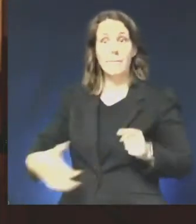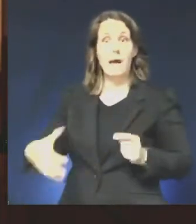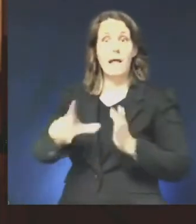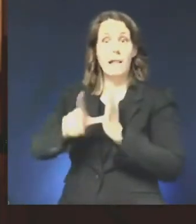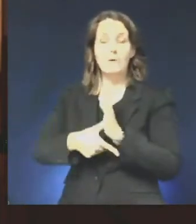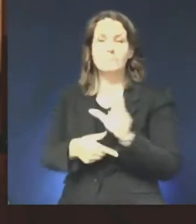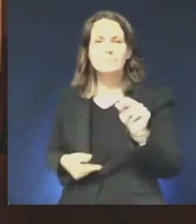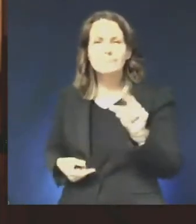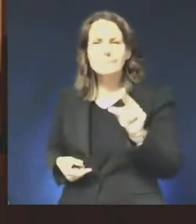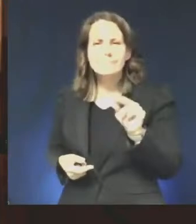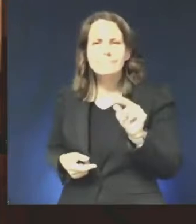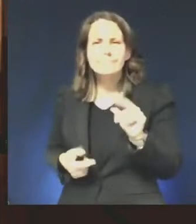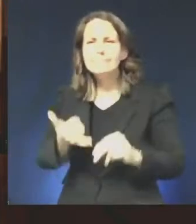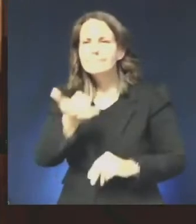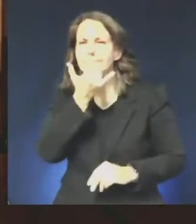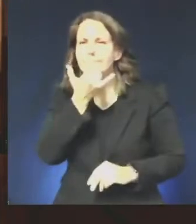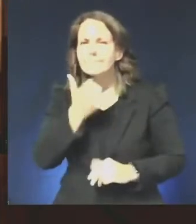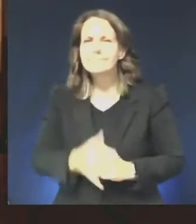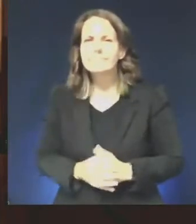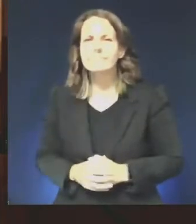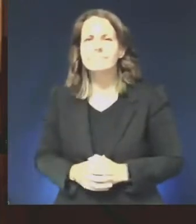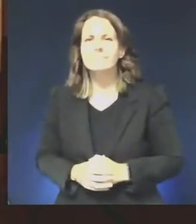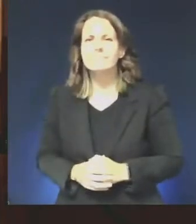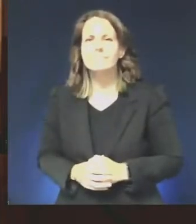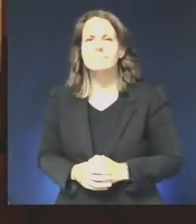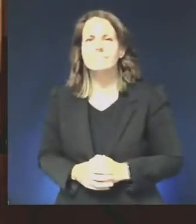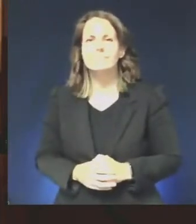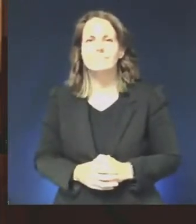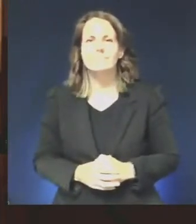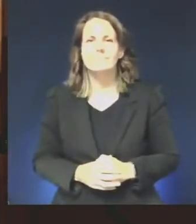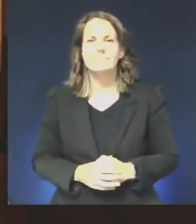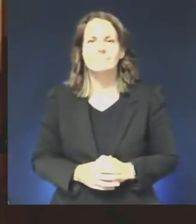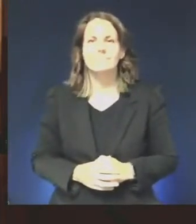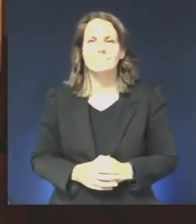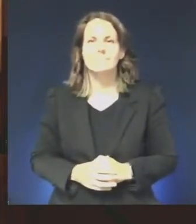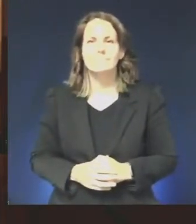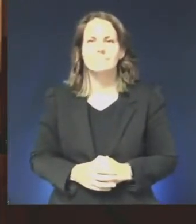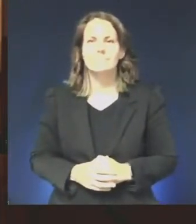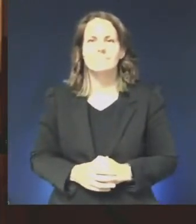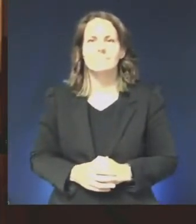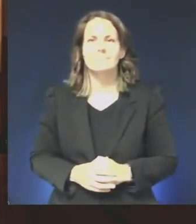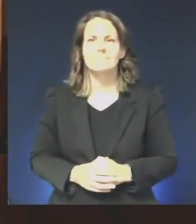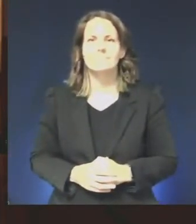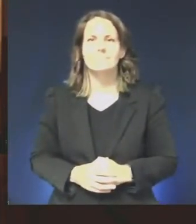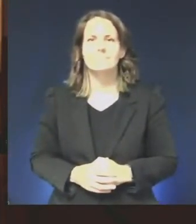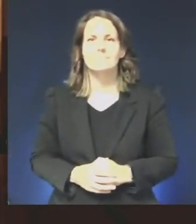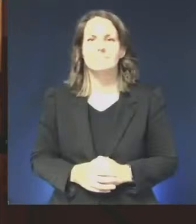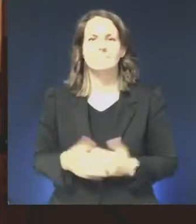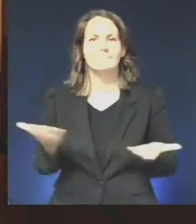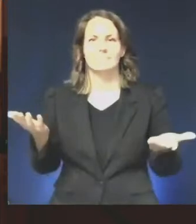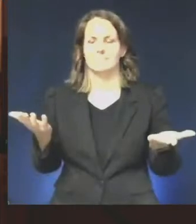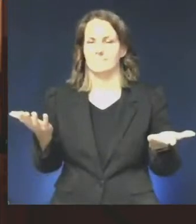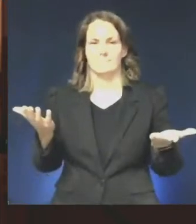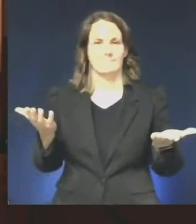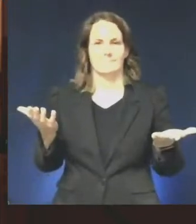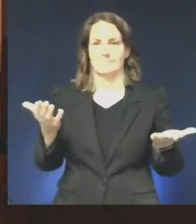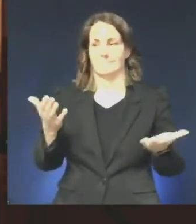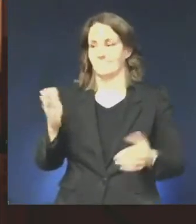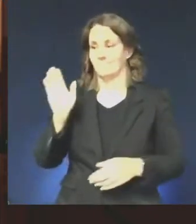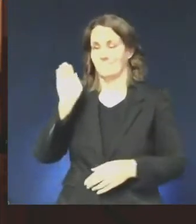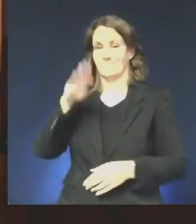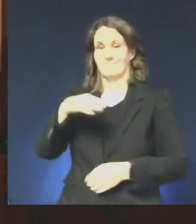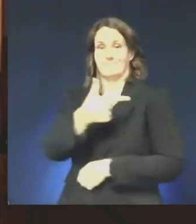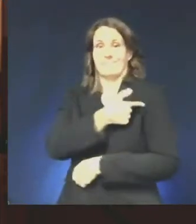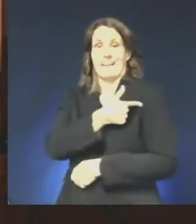more grandchildren, and if I thought there was any risk of that, I wouldn't have done that. But the risk of COVID is